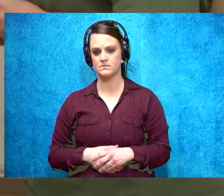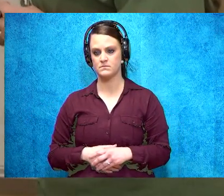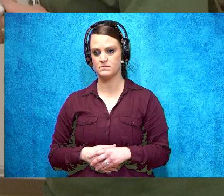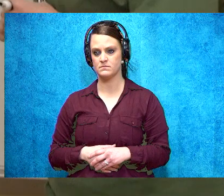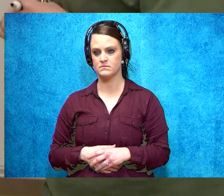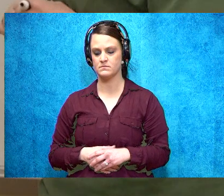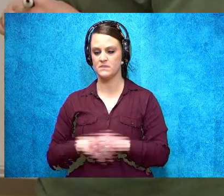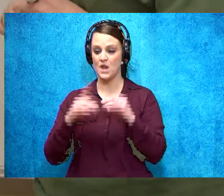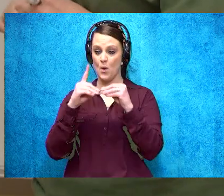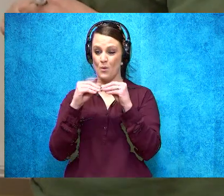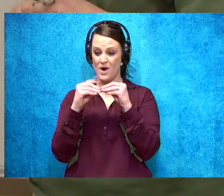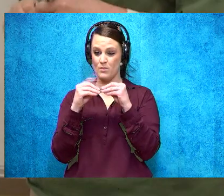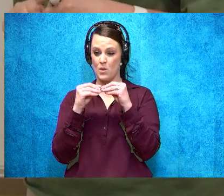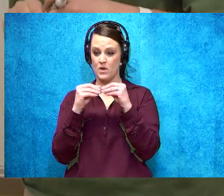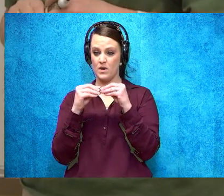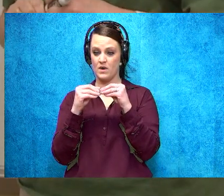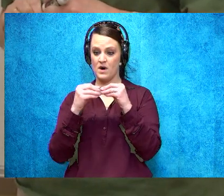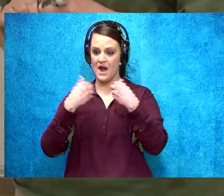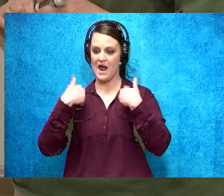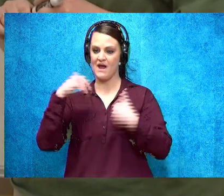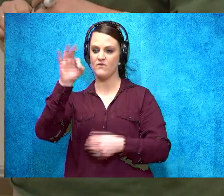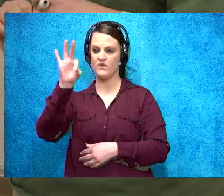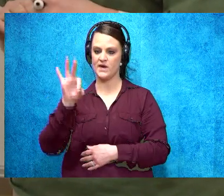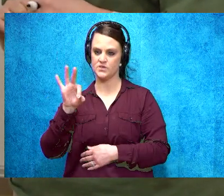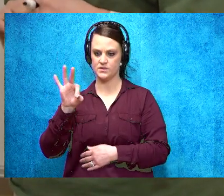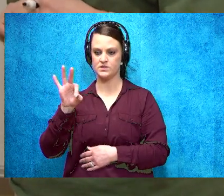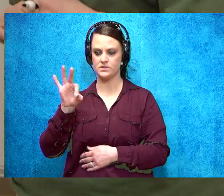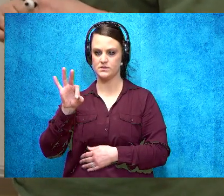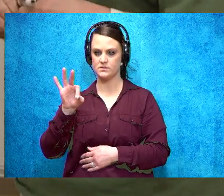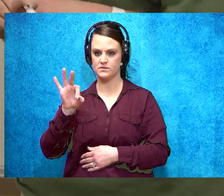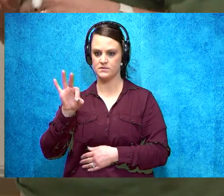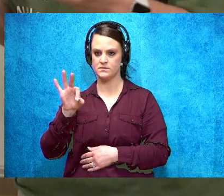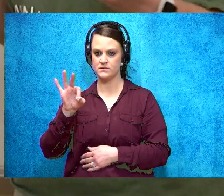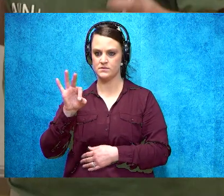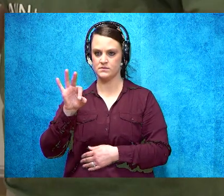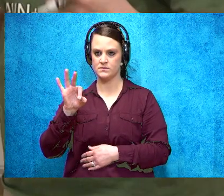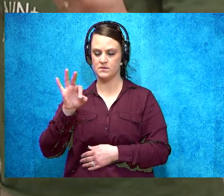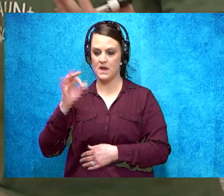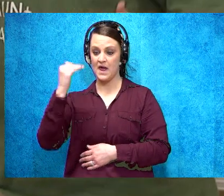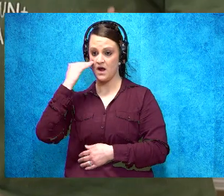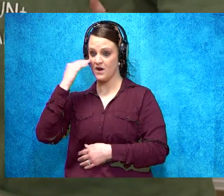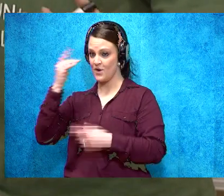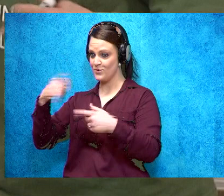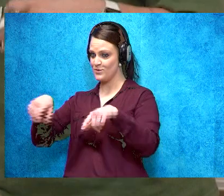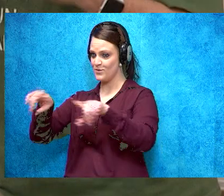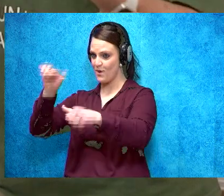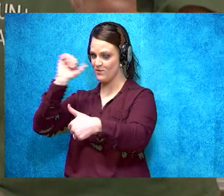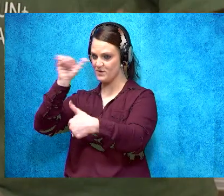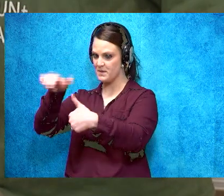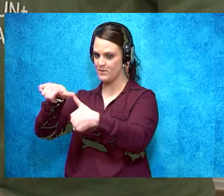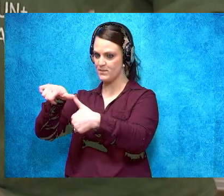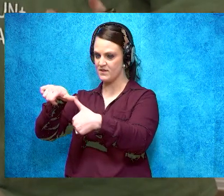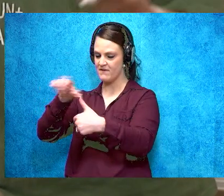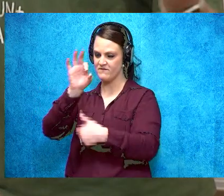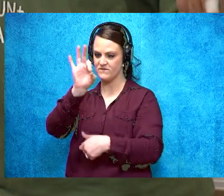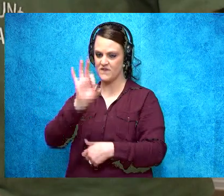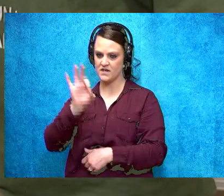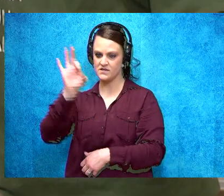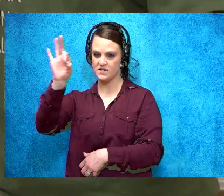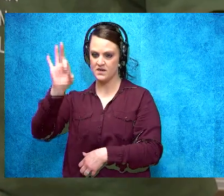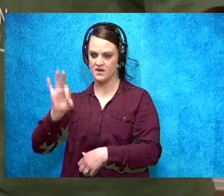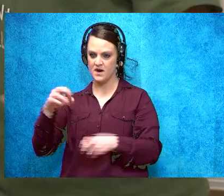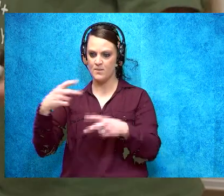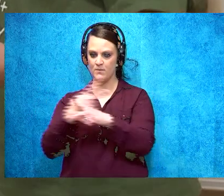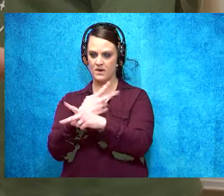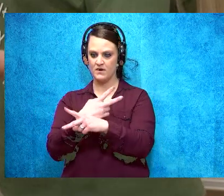one more that had a fraction in it. And I know you remember fractions and multiplying fractions. We did